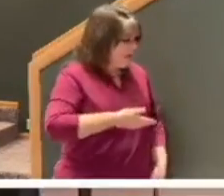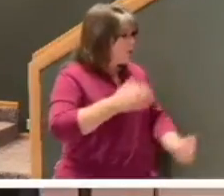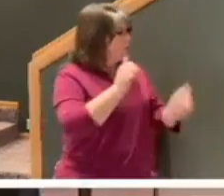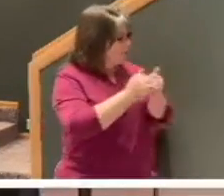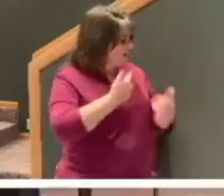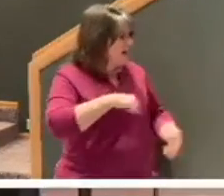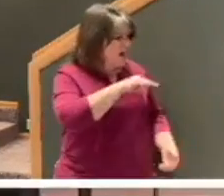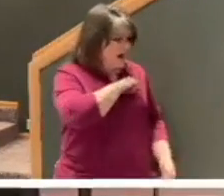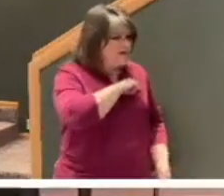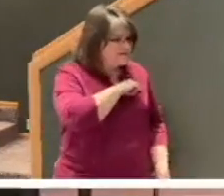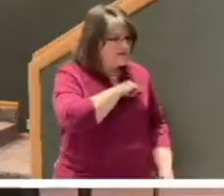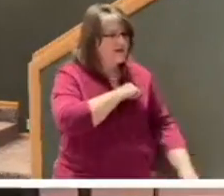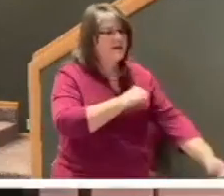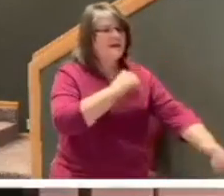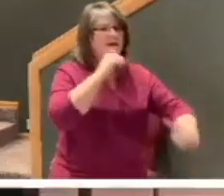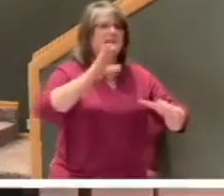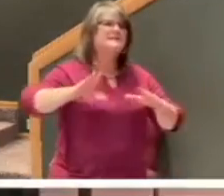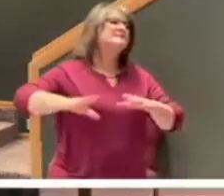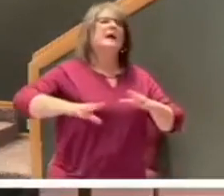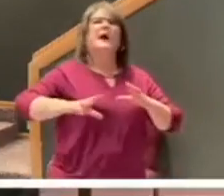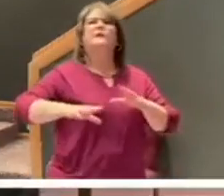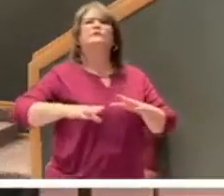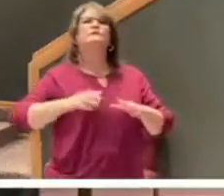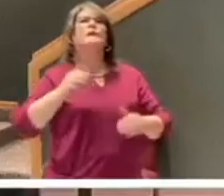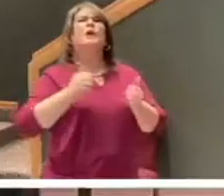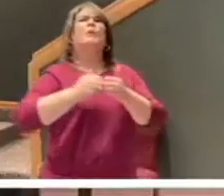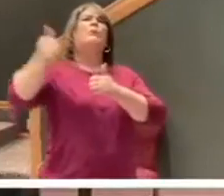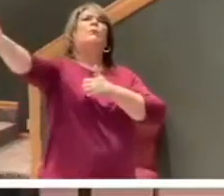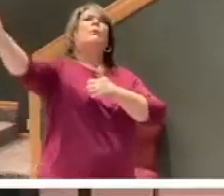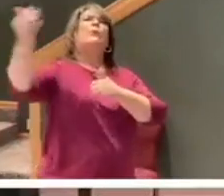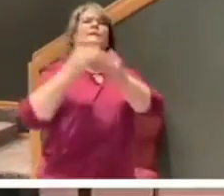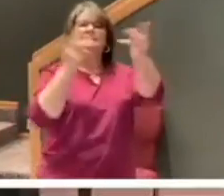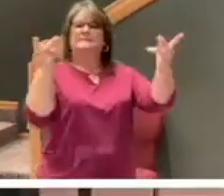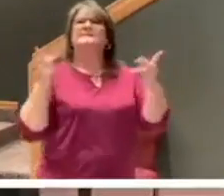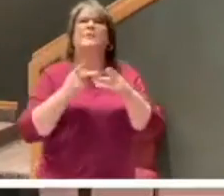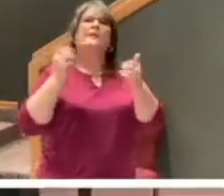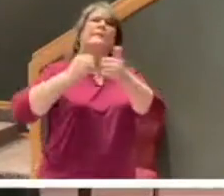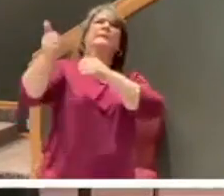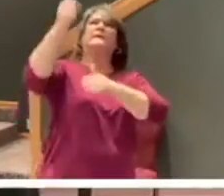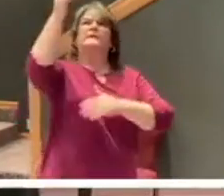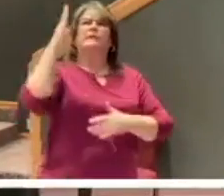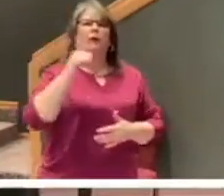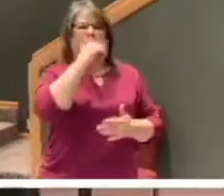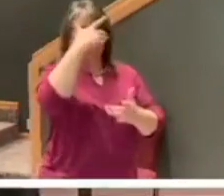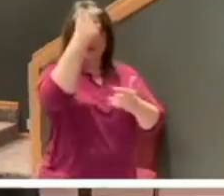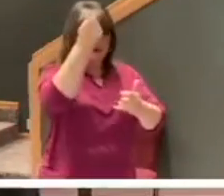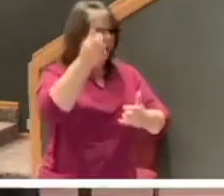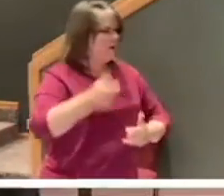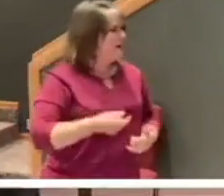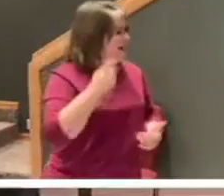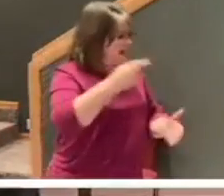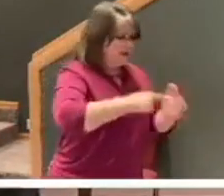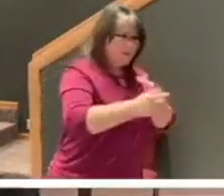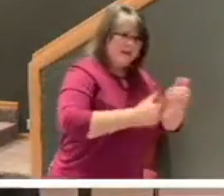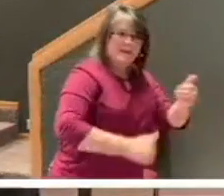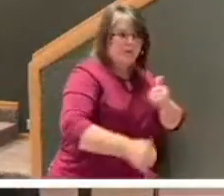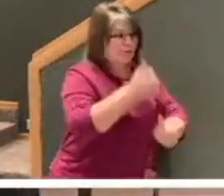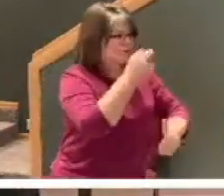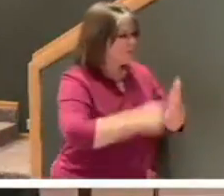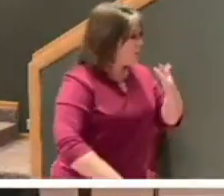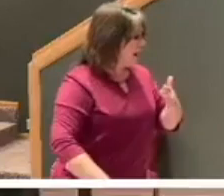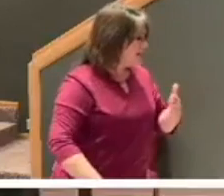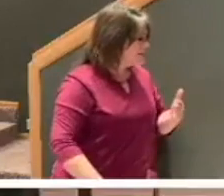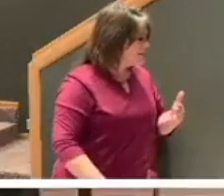with us. He's not out there somewhere, some distant God who doesn't care. He paid the ultimate